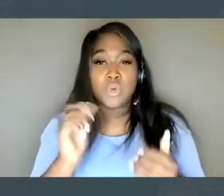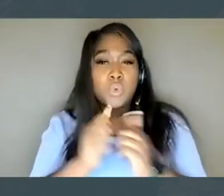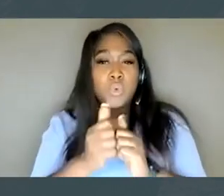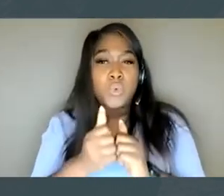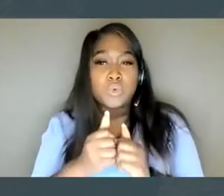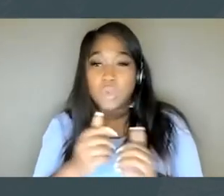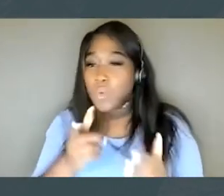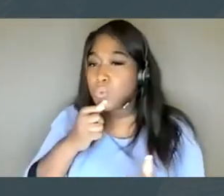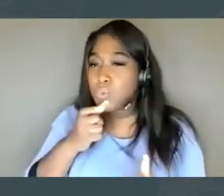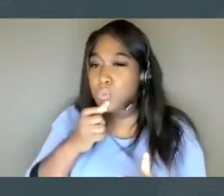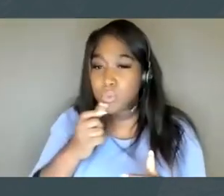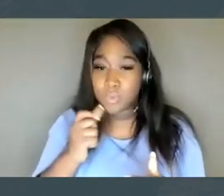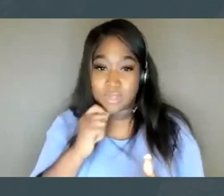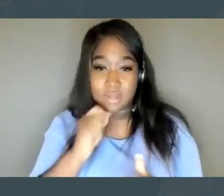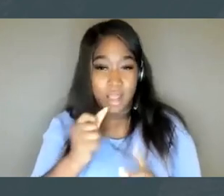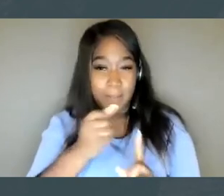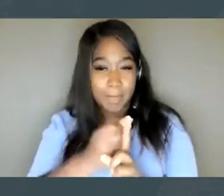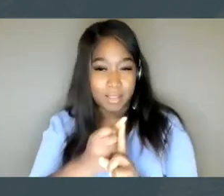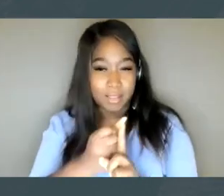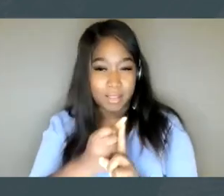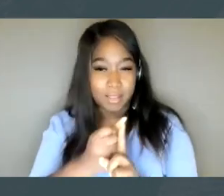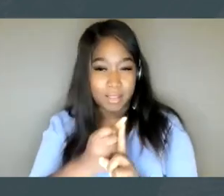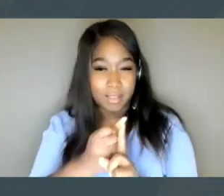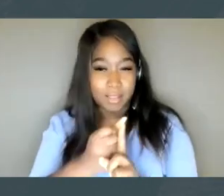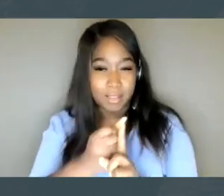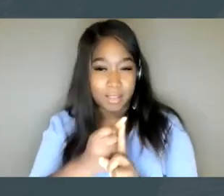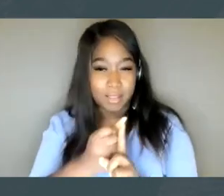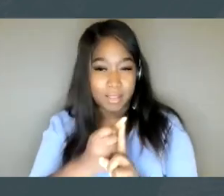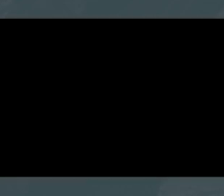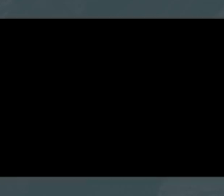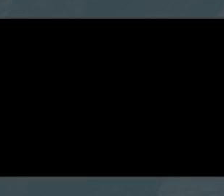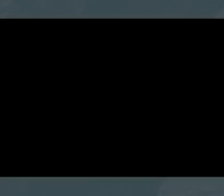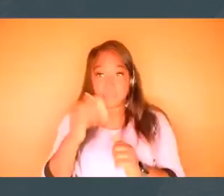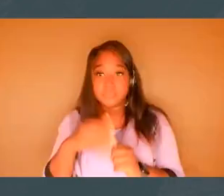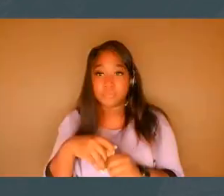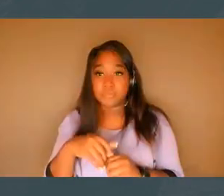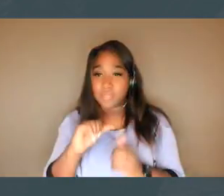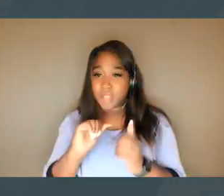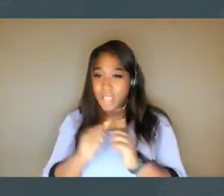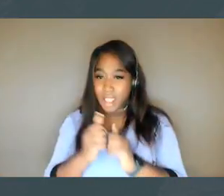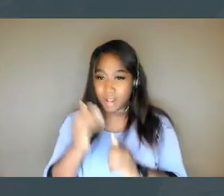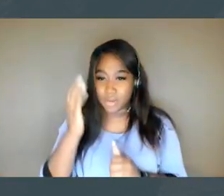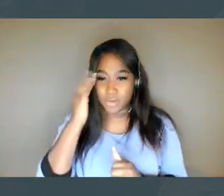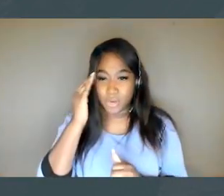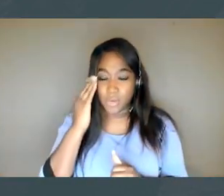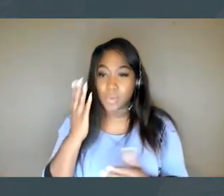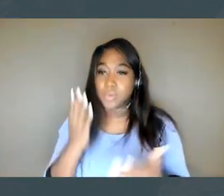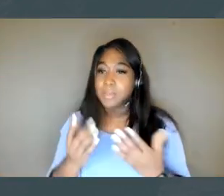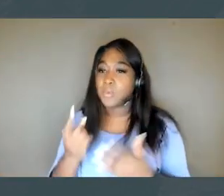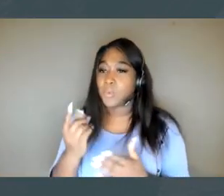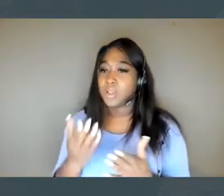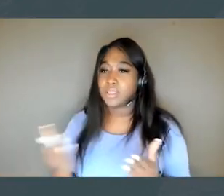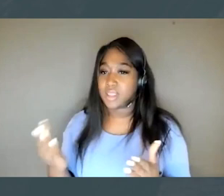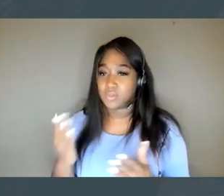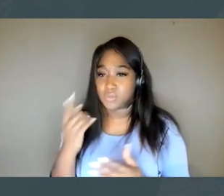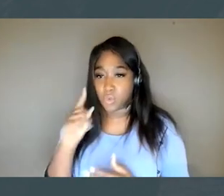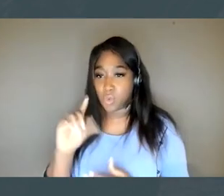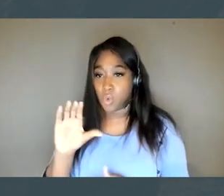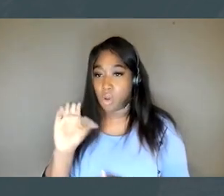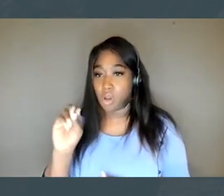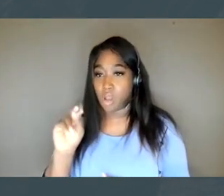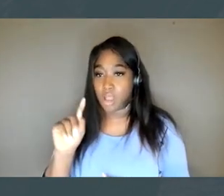So it's one way for the continent perhaps to imagine itself as having been